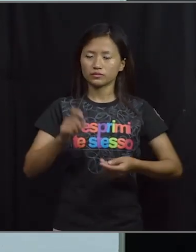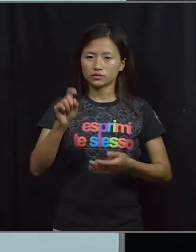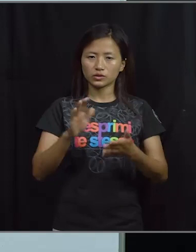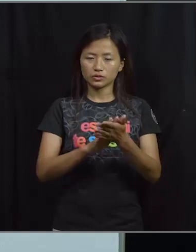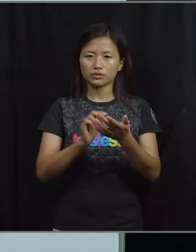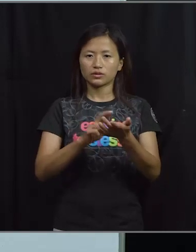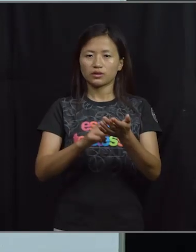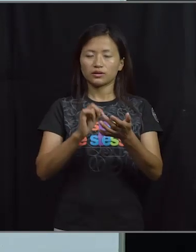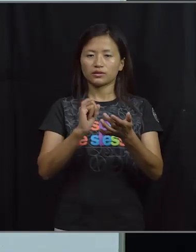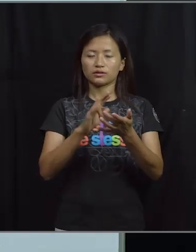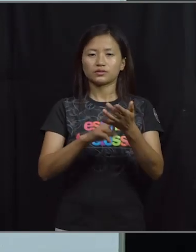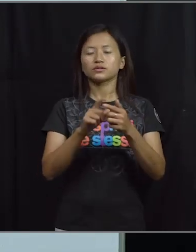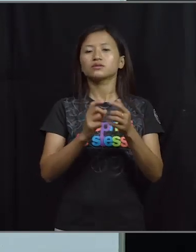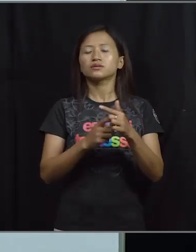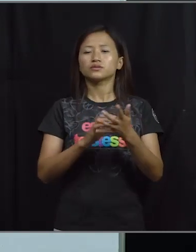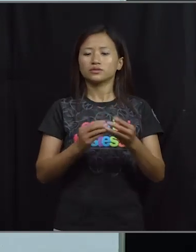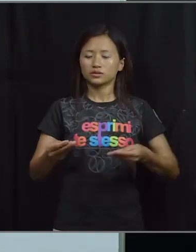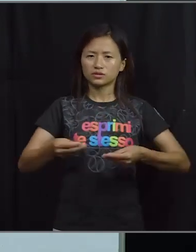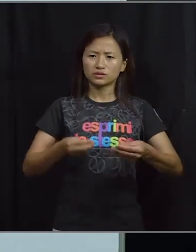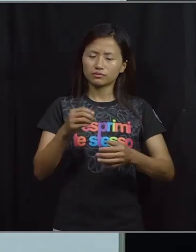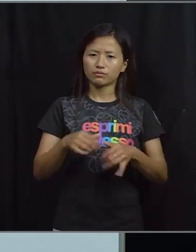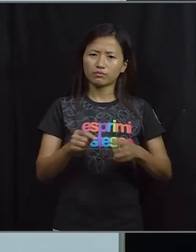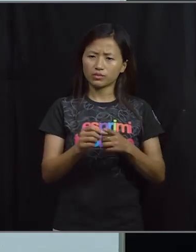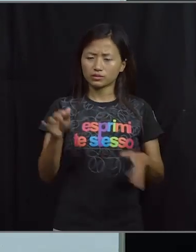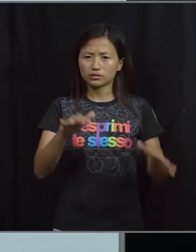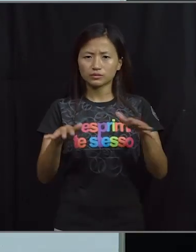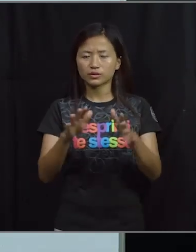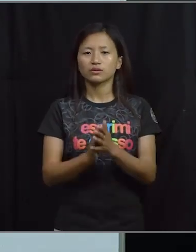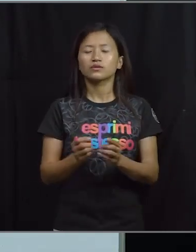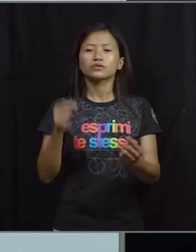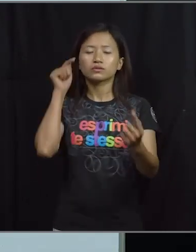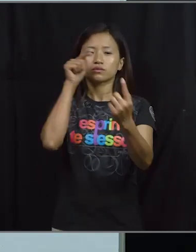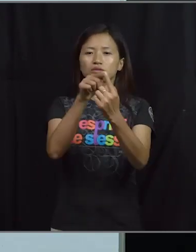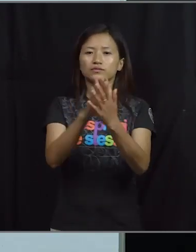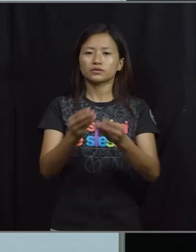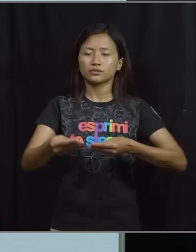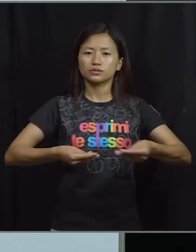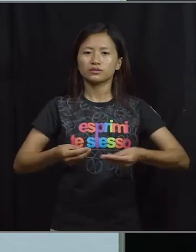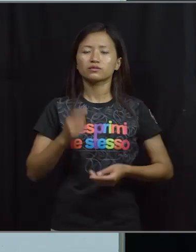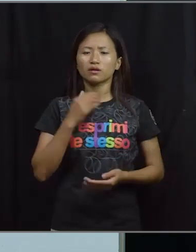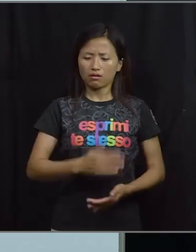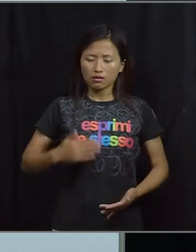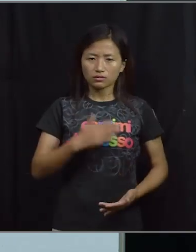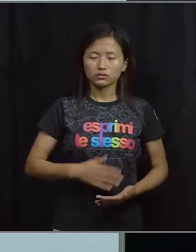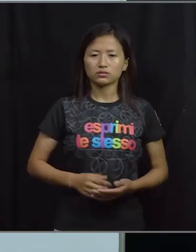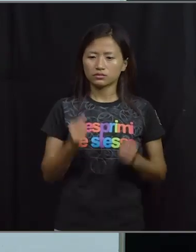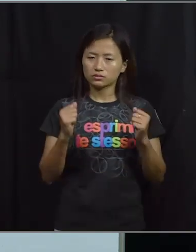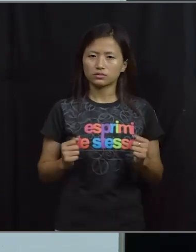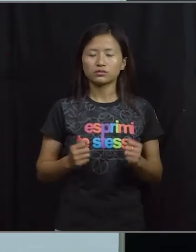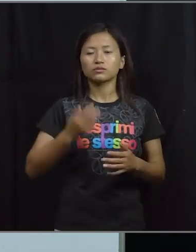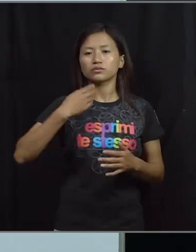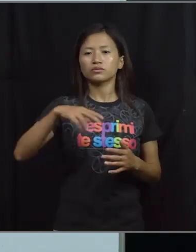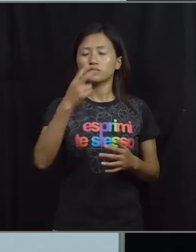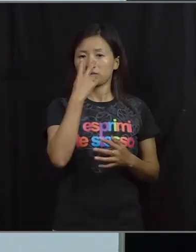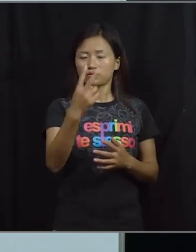He needs to take initiative in order to achieve the goal of the business. Suppose if you are hungry, you cannot just sit. You have to go